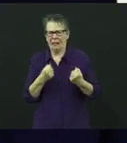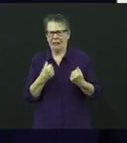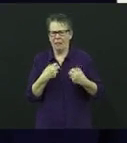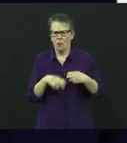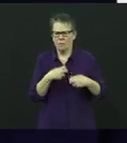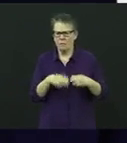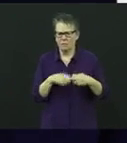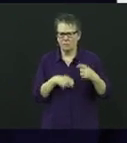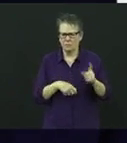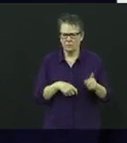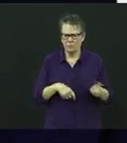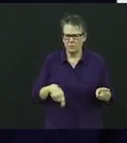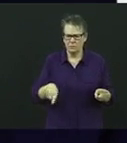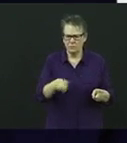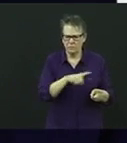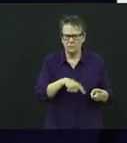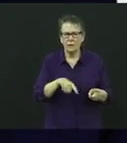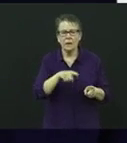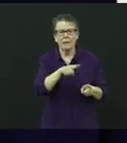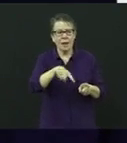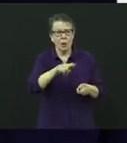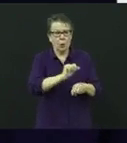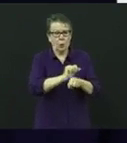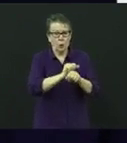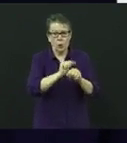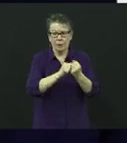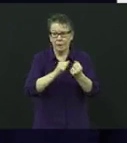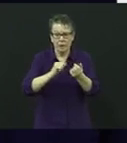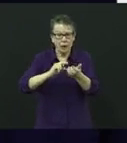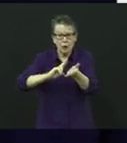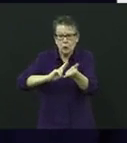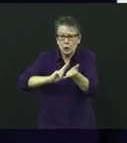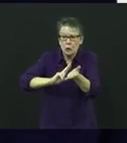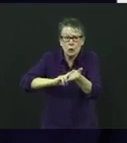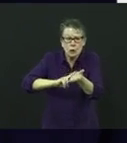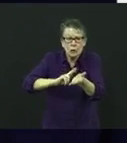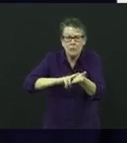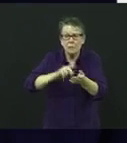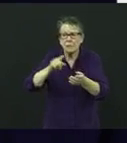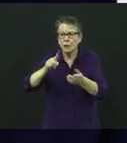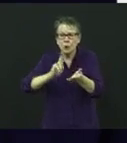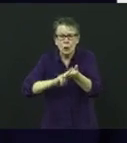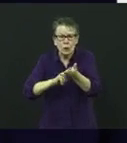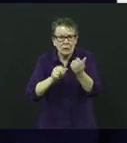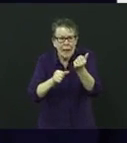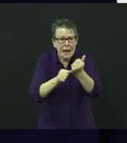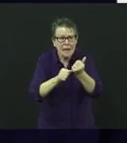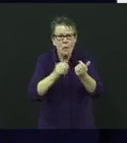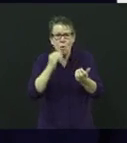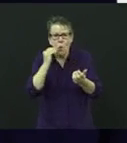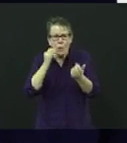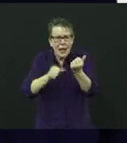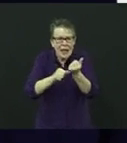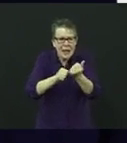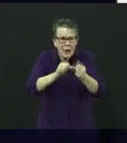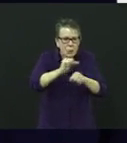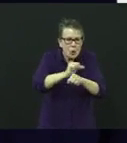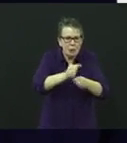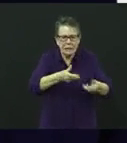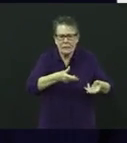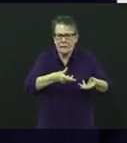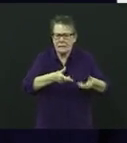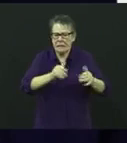one confirmed case in 19 of our long-term care facilities. This causes us